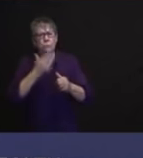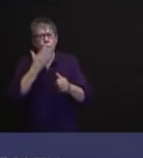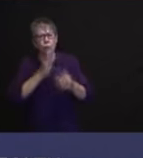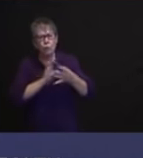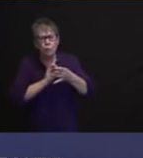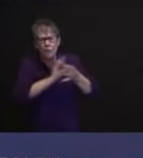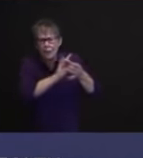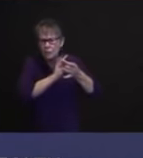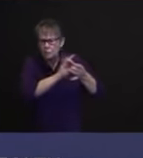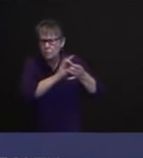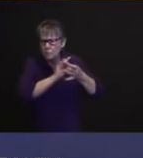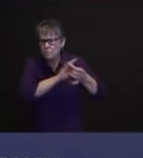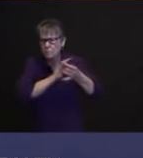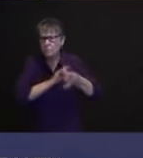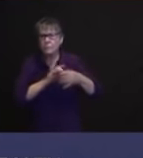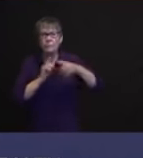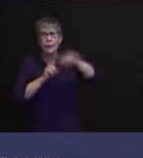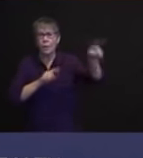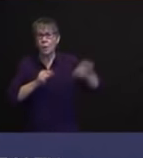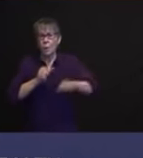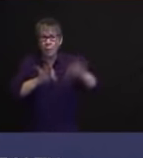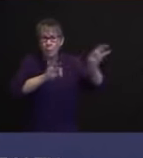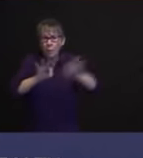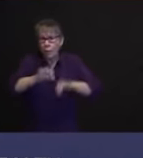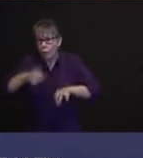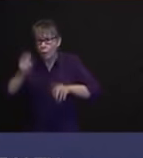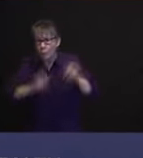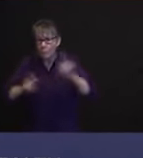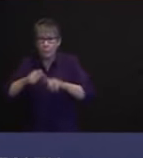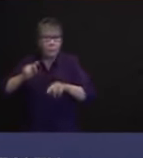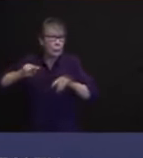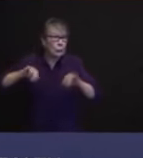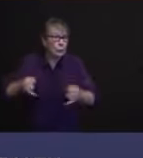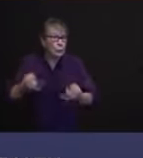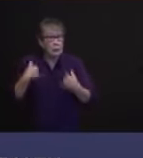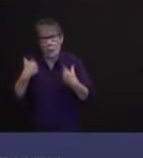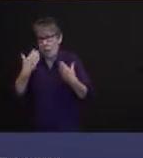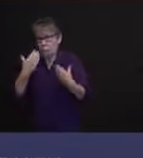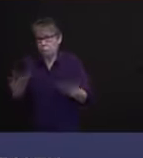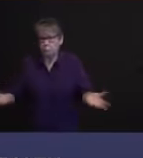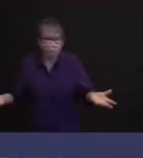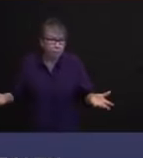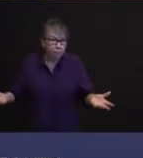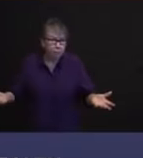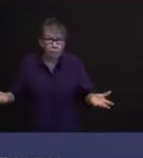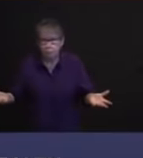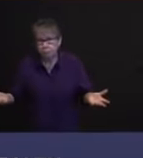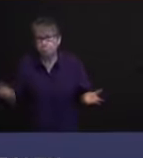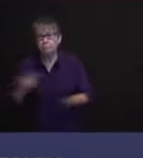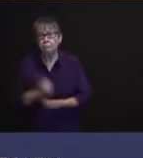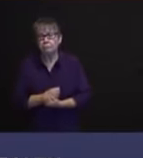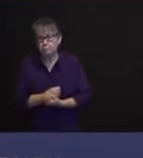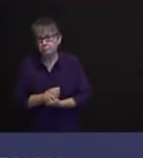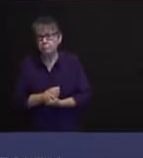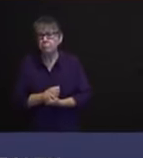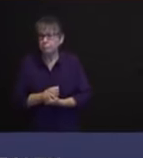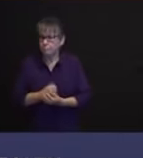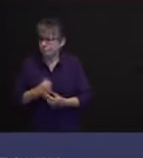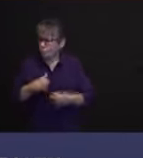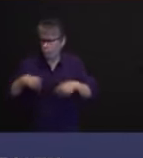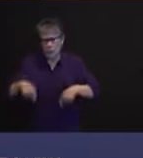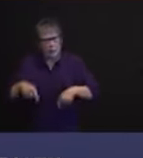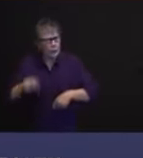happen. That commission is filled with incredible talent by example, and that is certainly